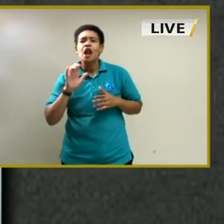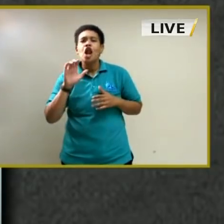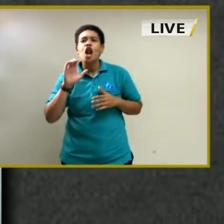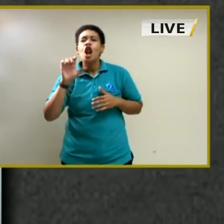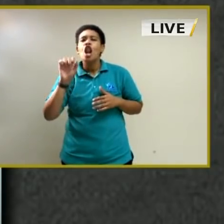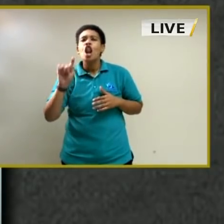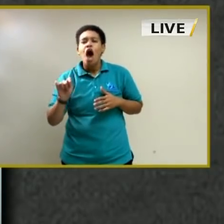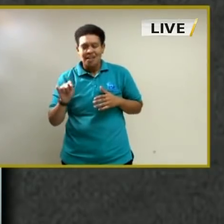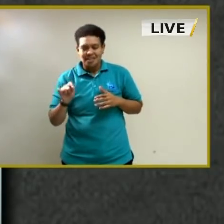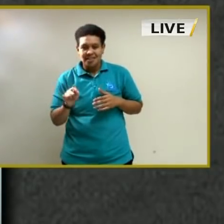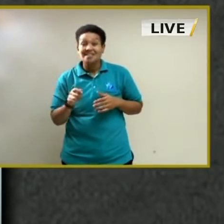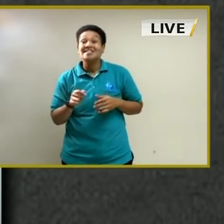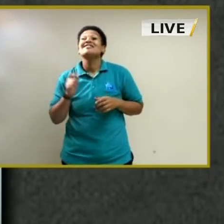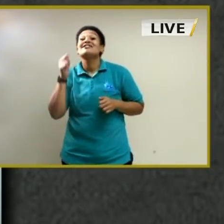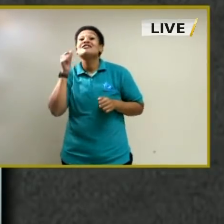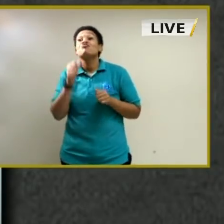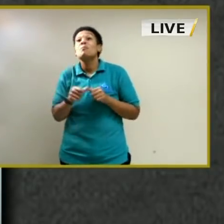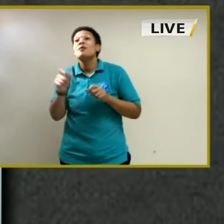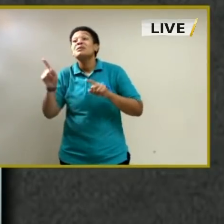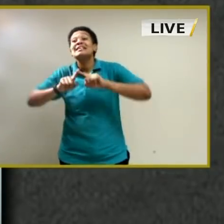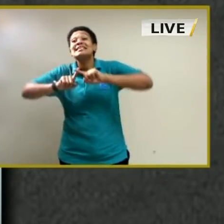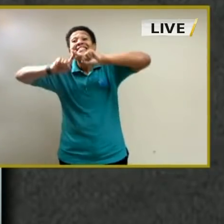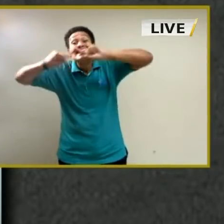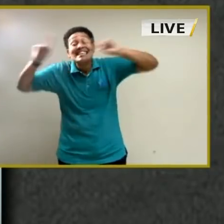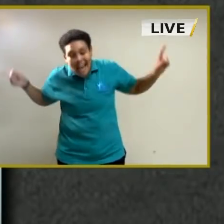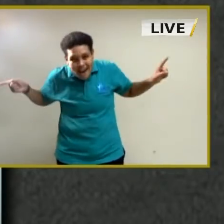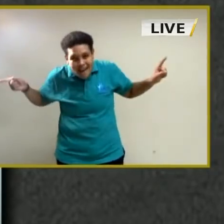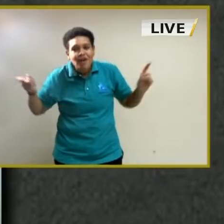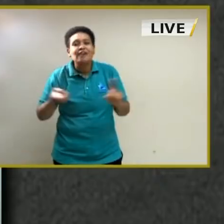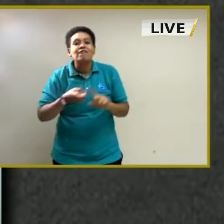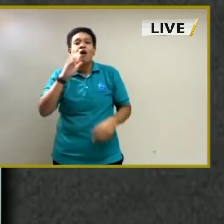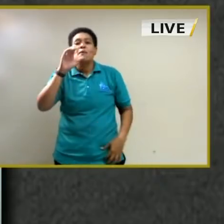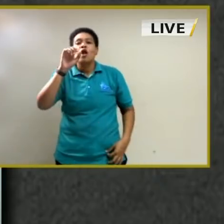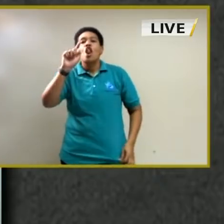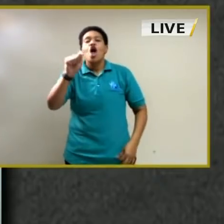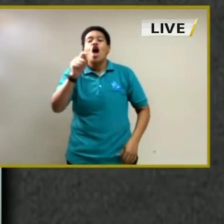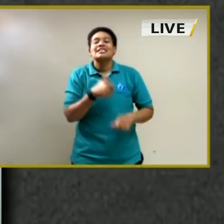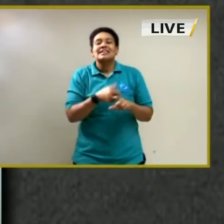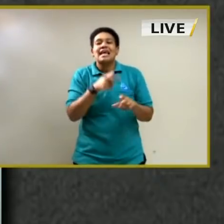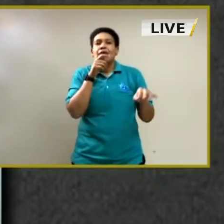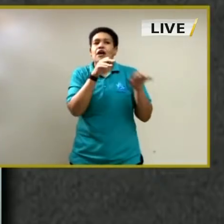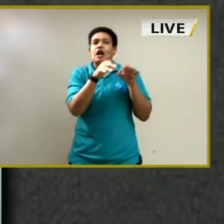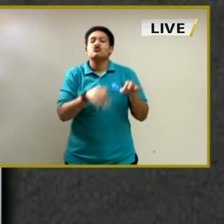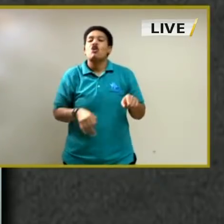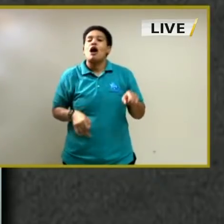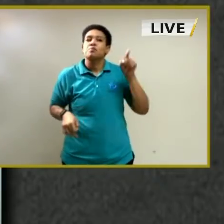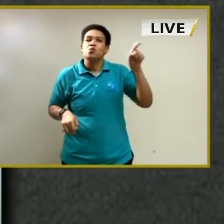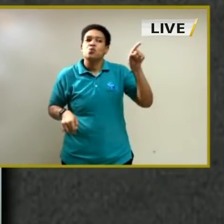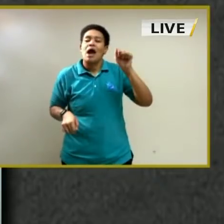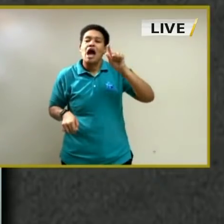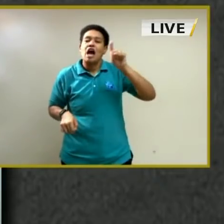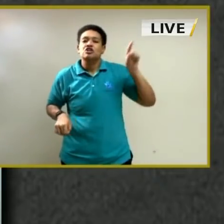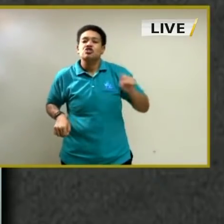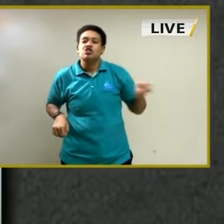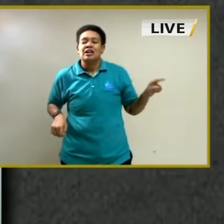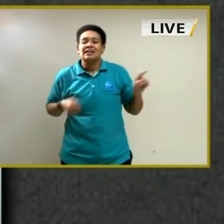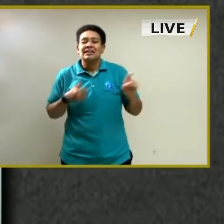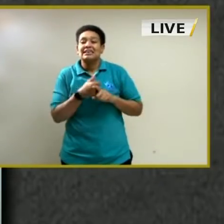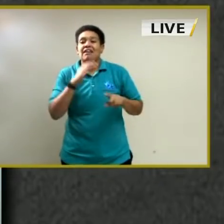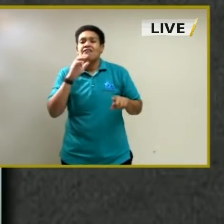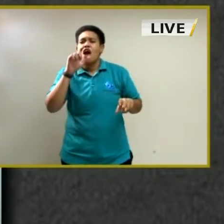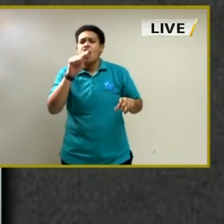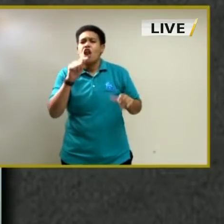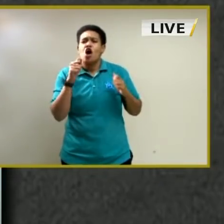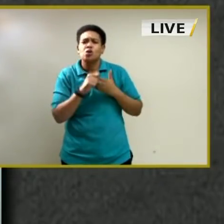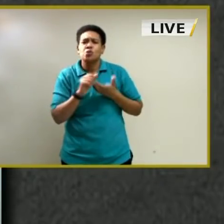this is different from the clot that is ascribed to AstraZeneca, which is a clot with